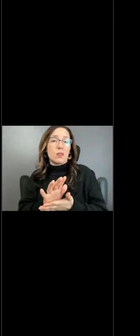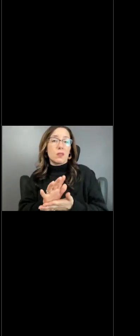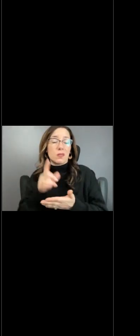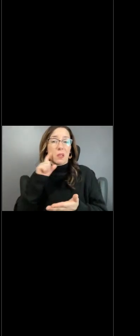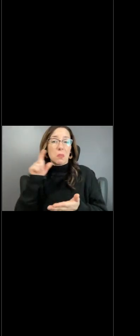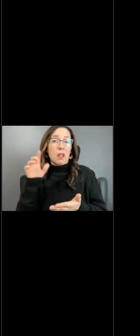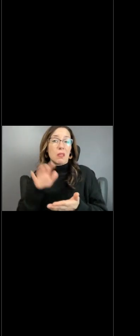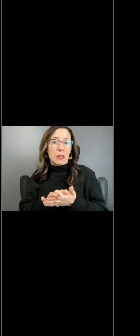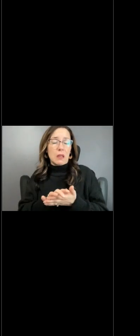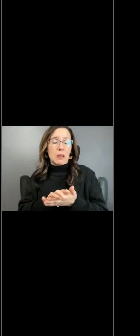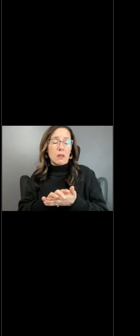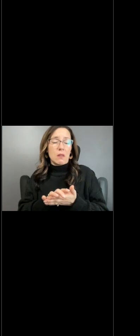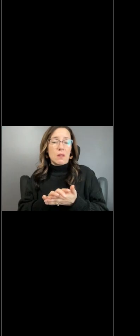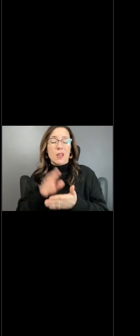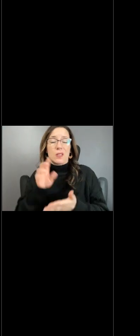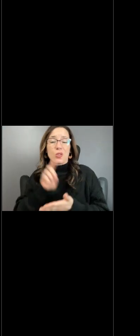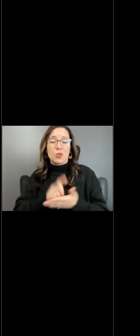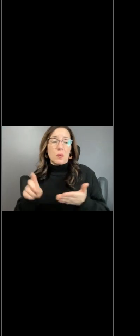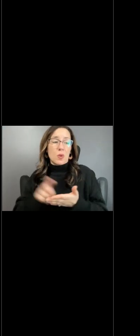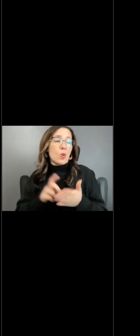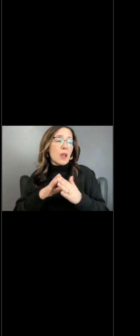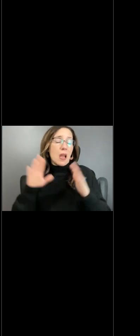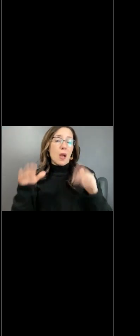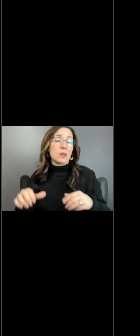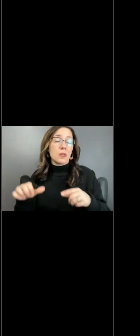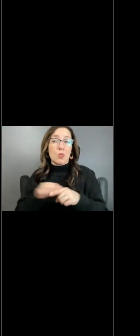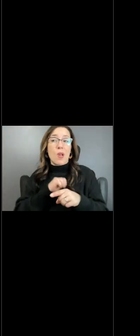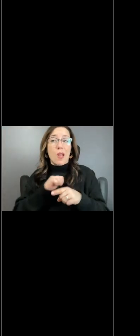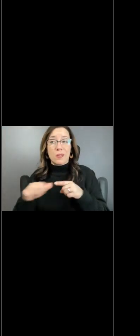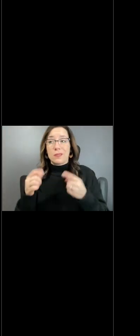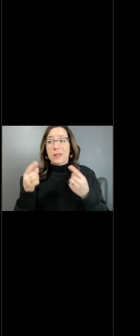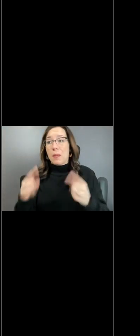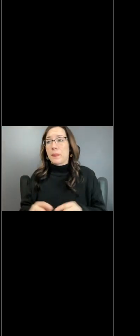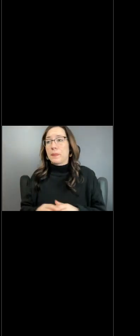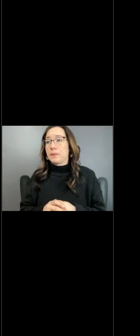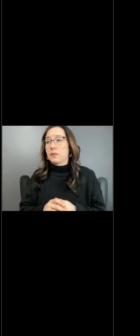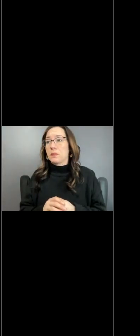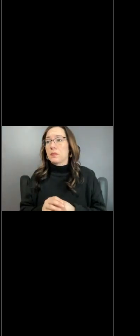that a discriminatory housing practice has occurred.